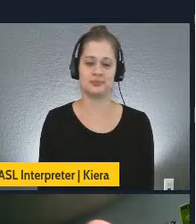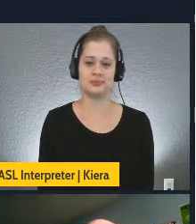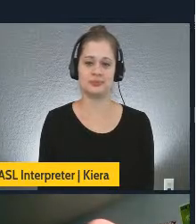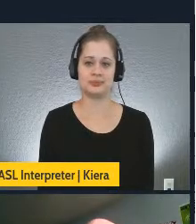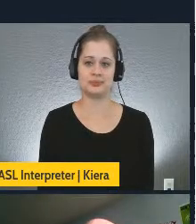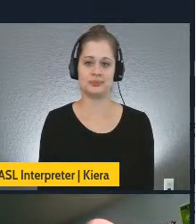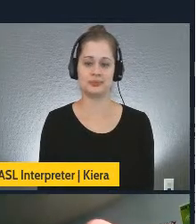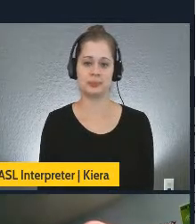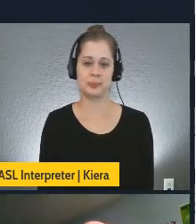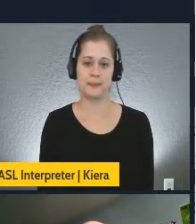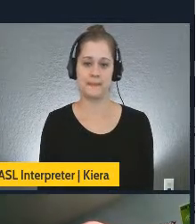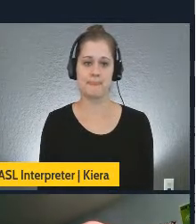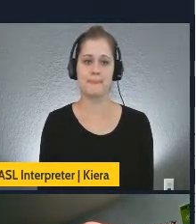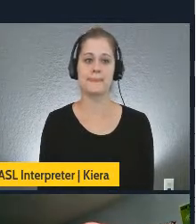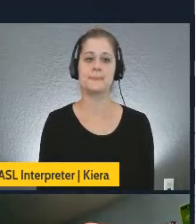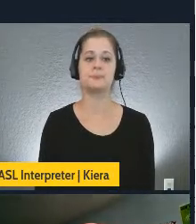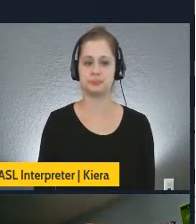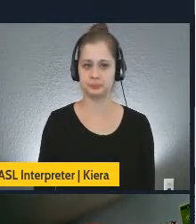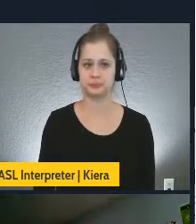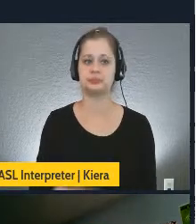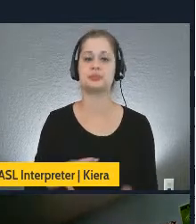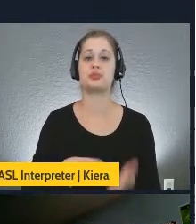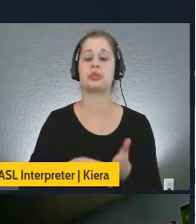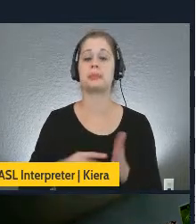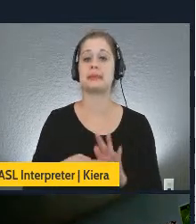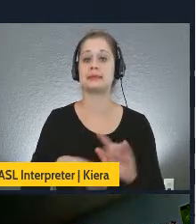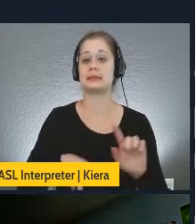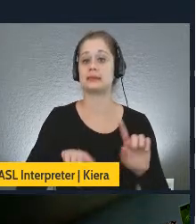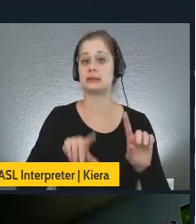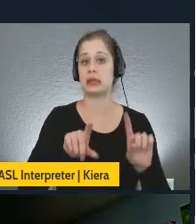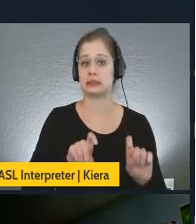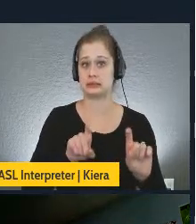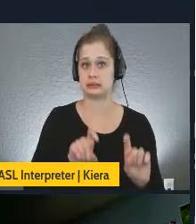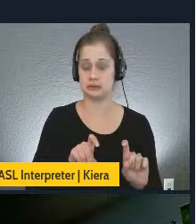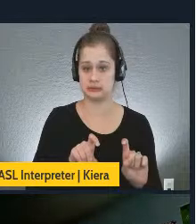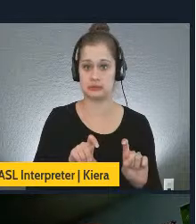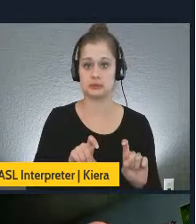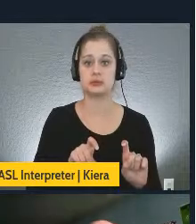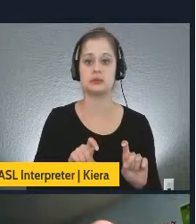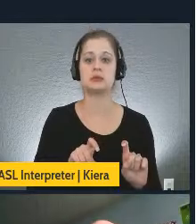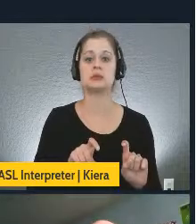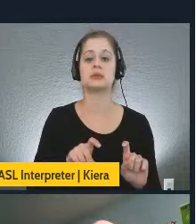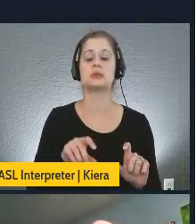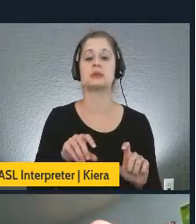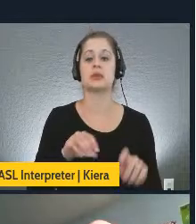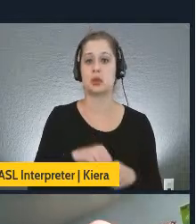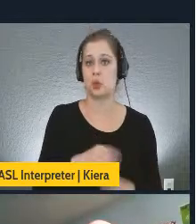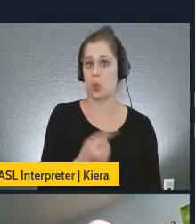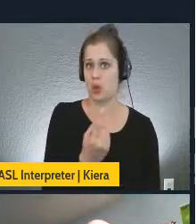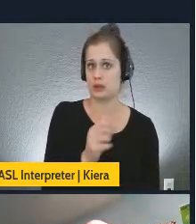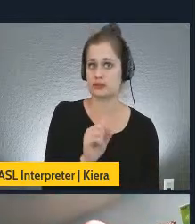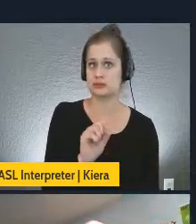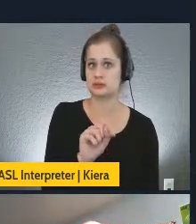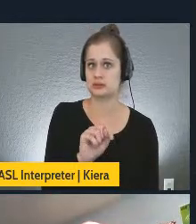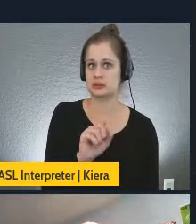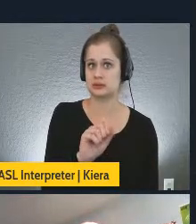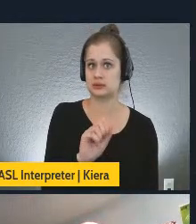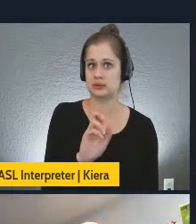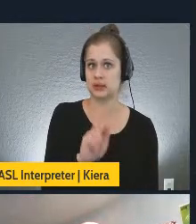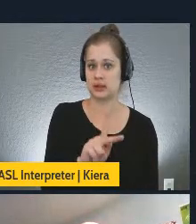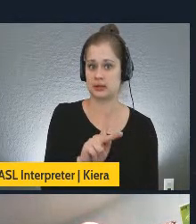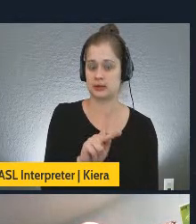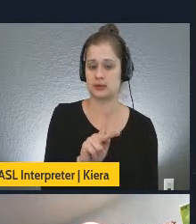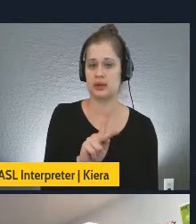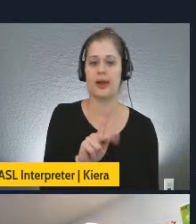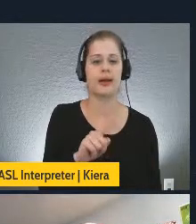This does mean that in this case, within one stack, have to be run in, can't be